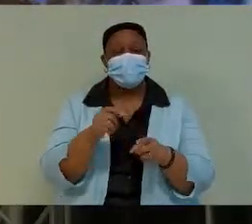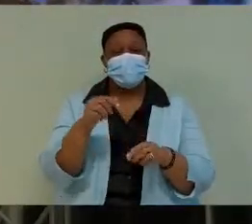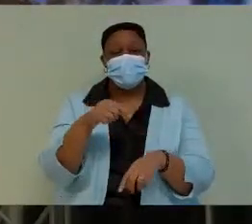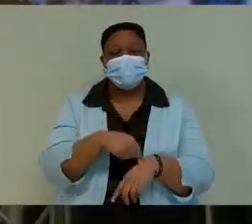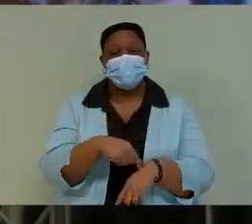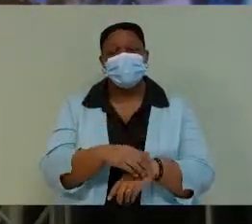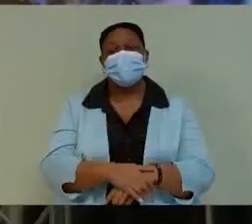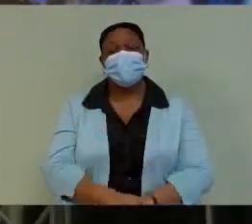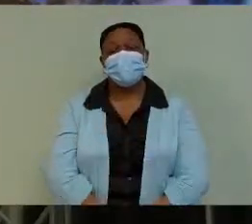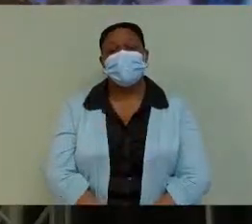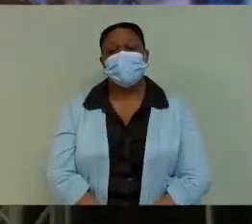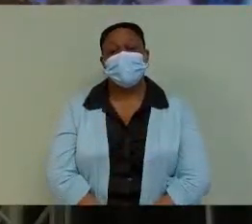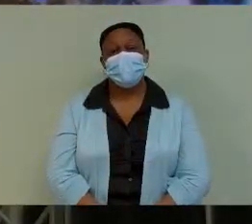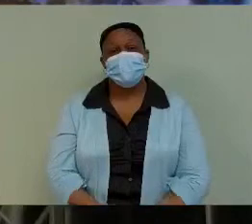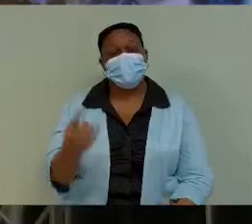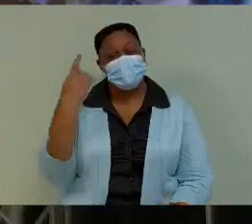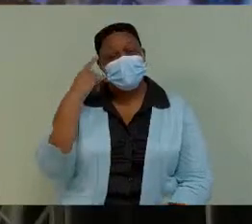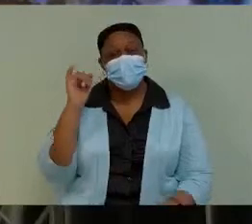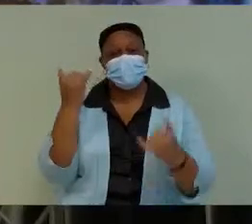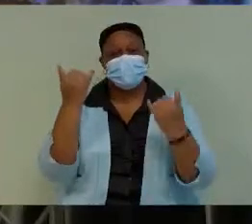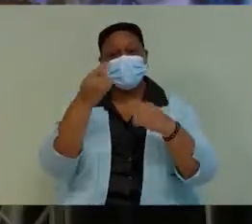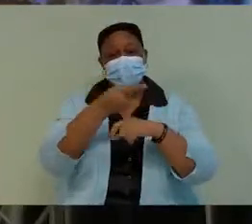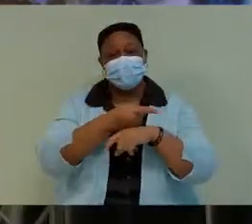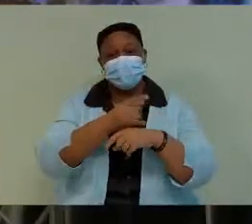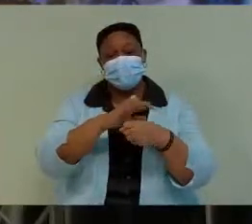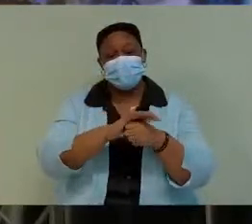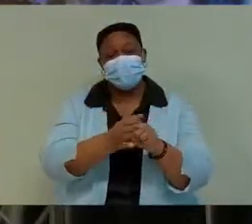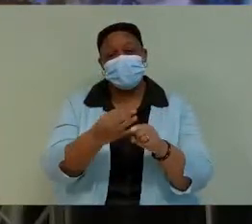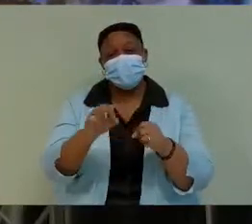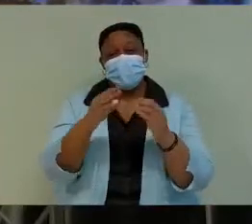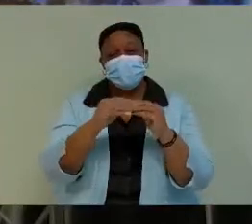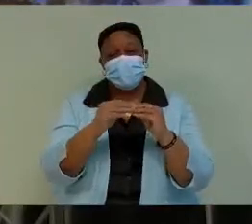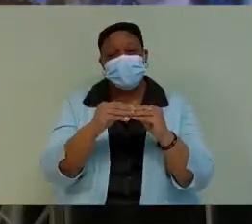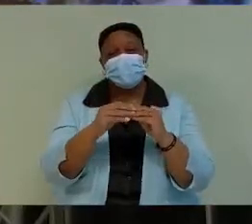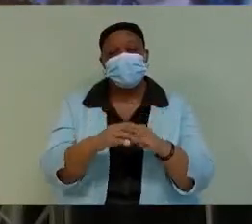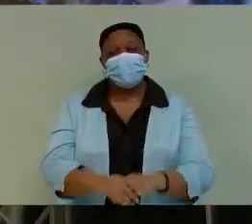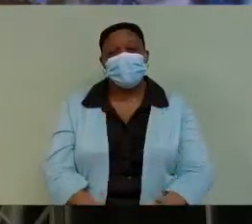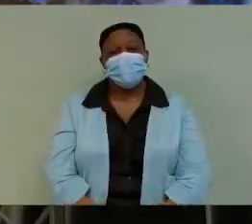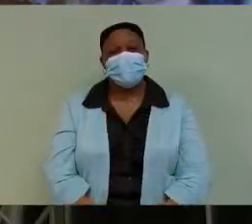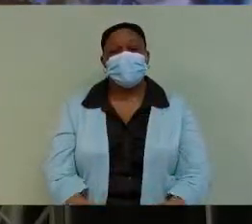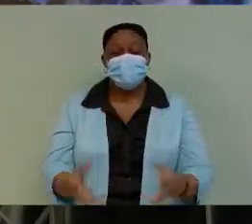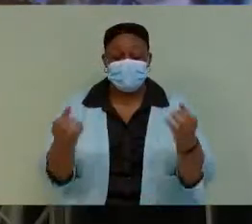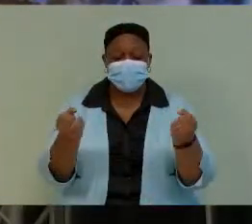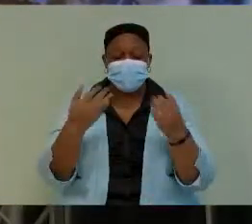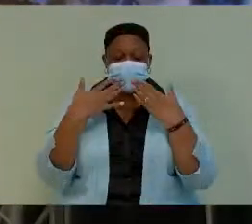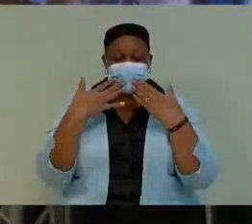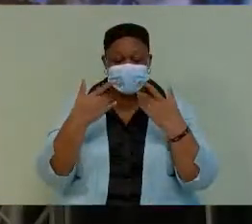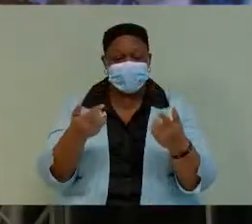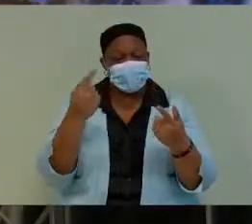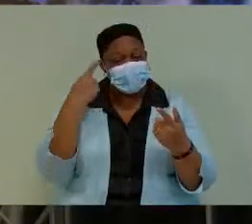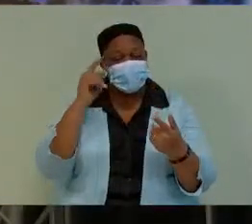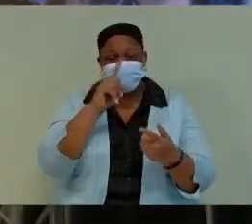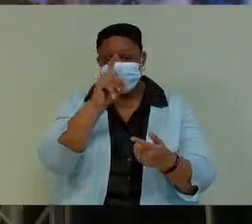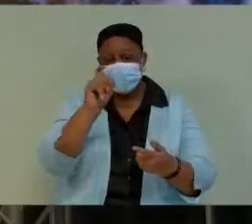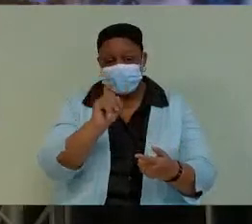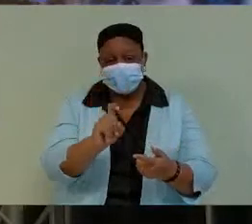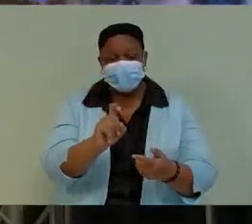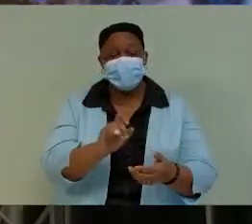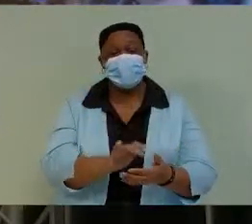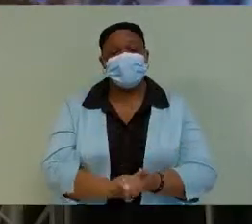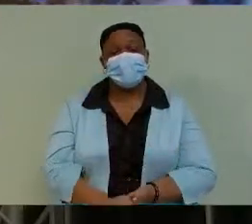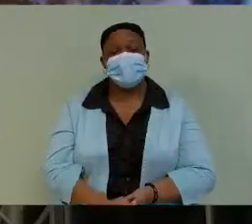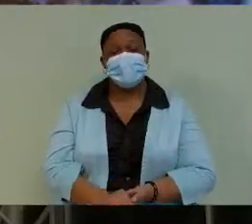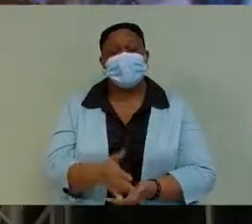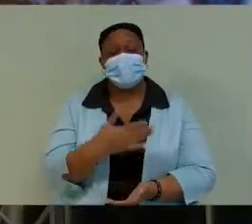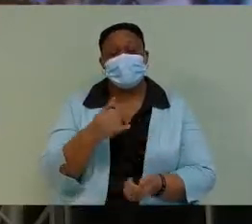for today's COVID-19 briefing. I want to thank you very much for your questions and for